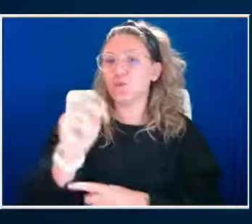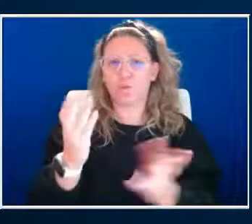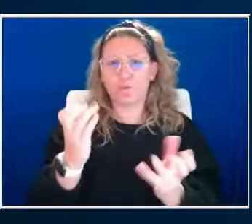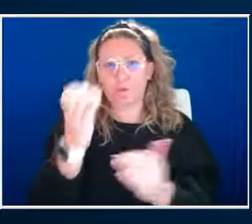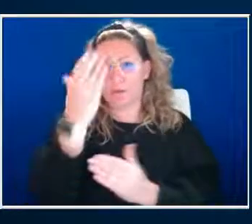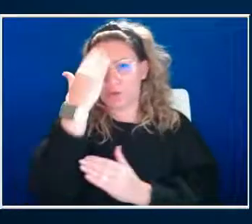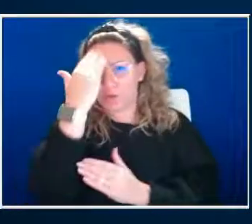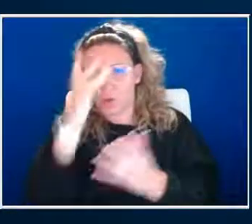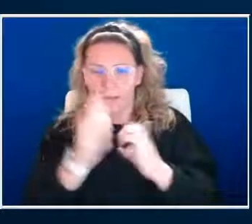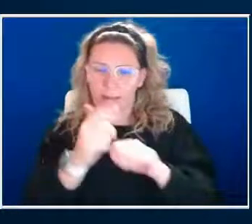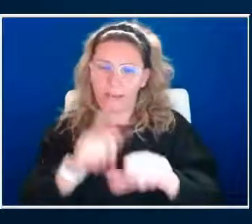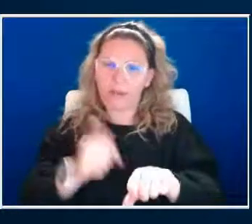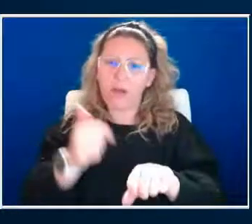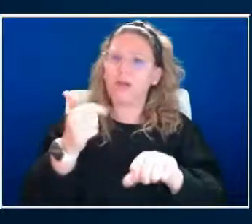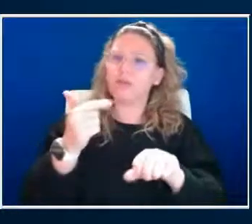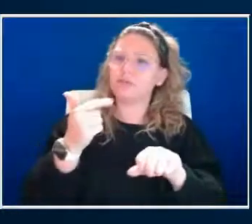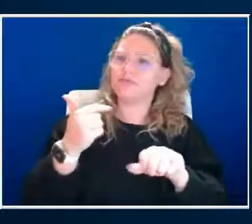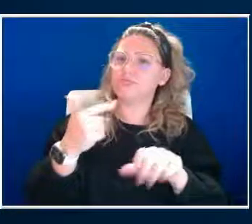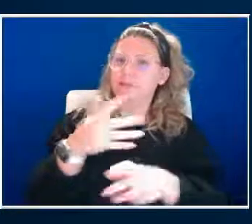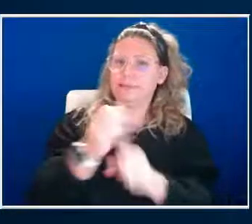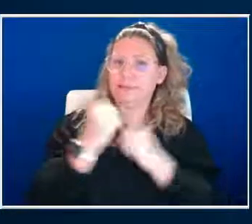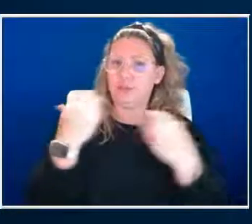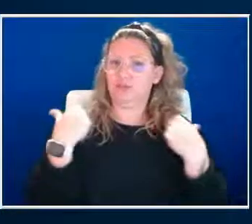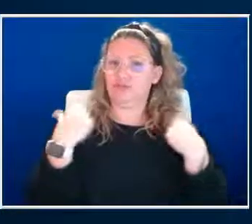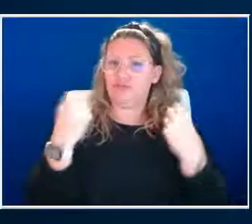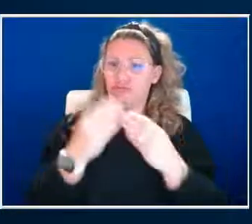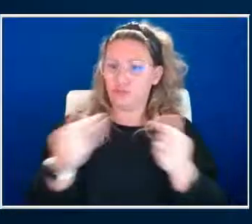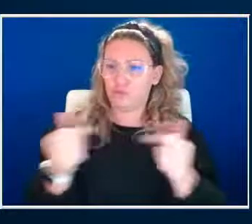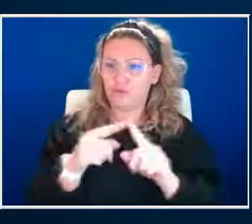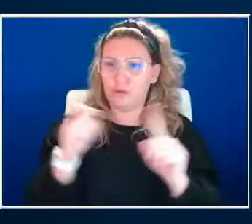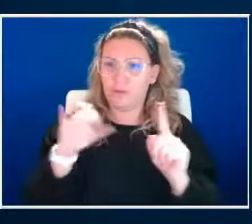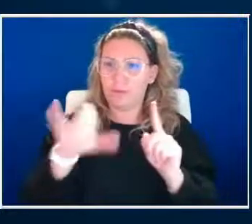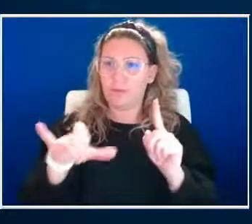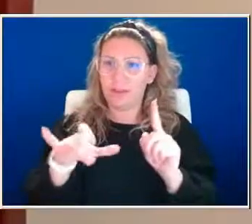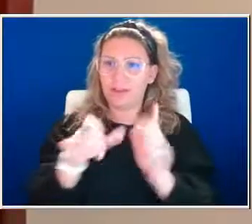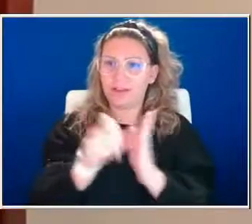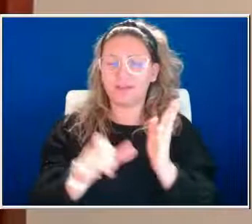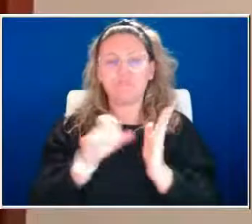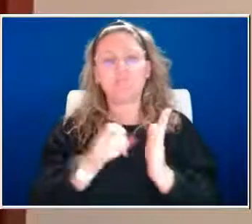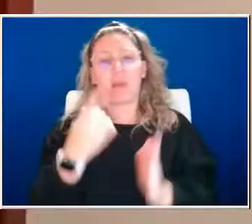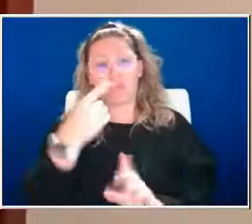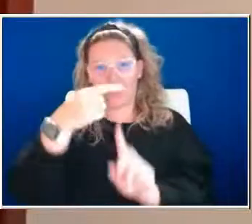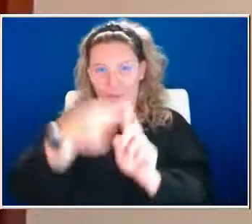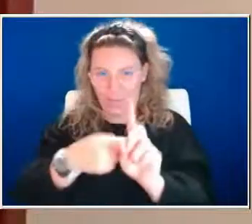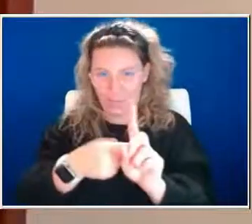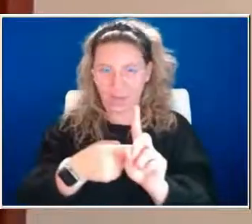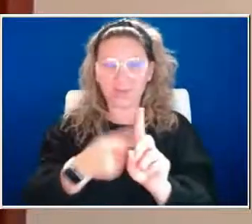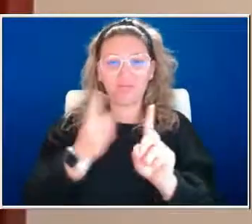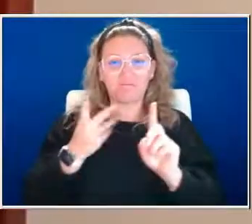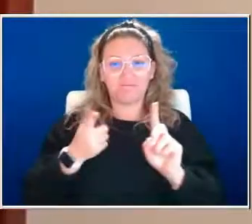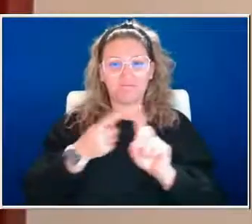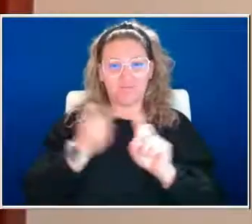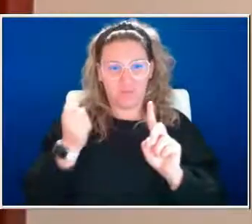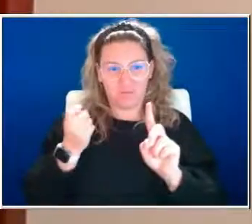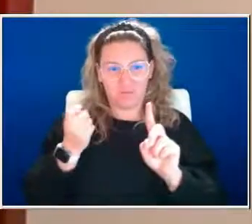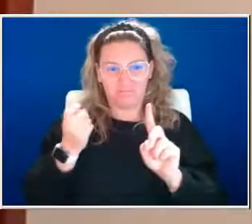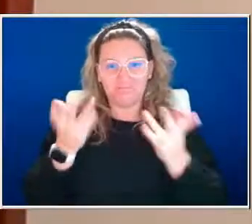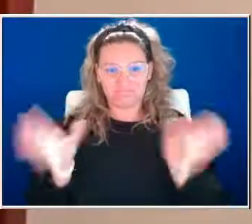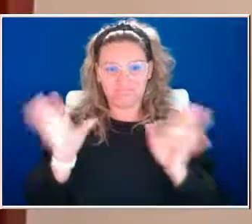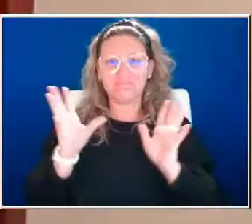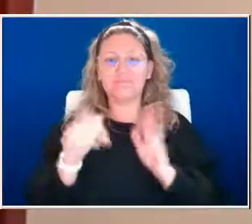take you to recover from that surgery? Yeah, I'm about a month out right now. I'm